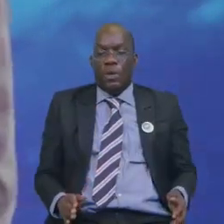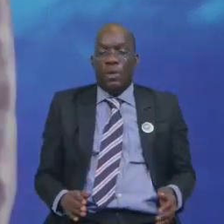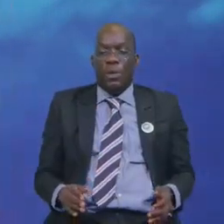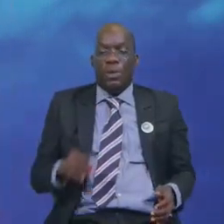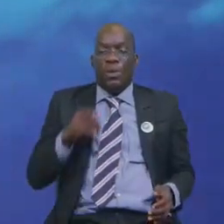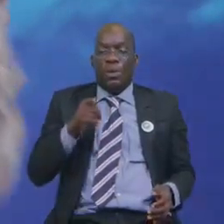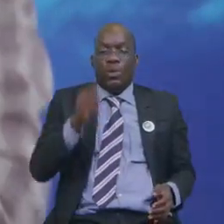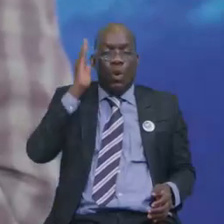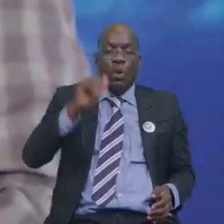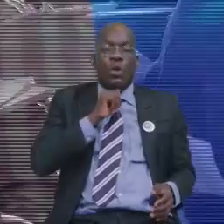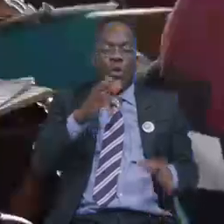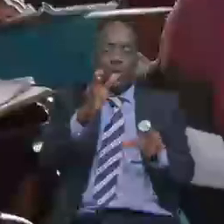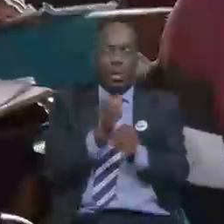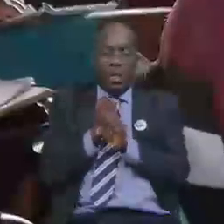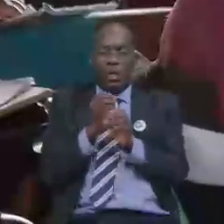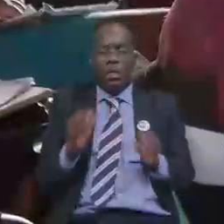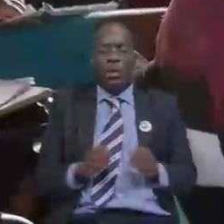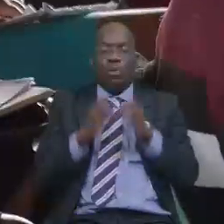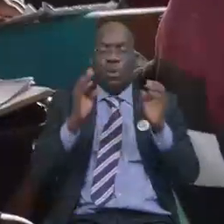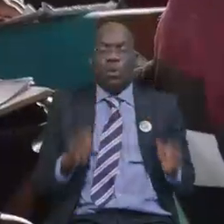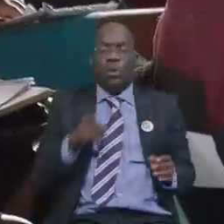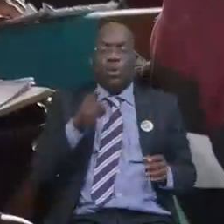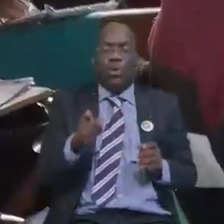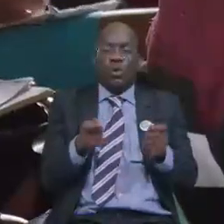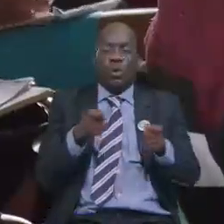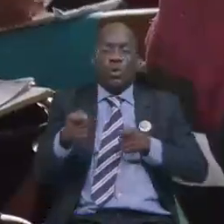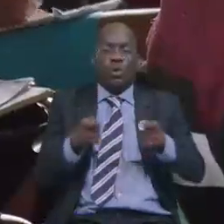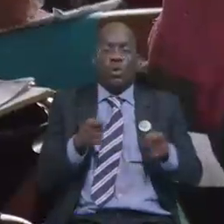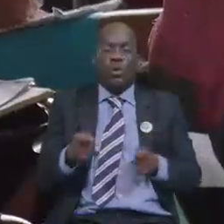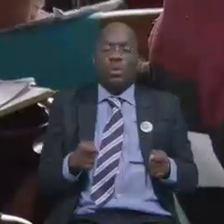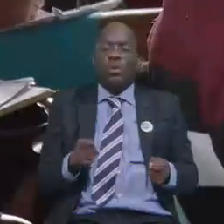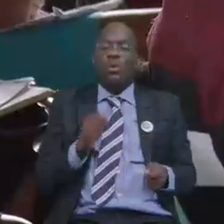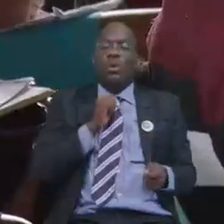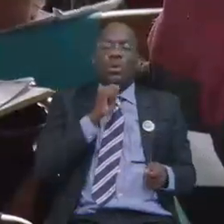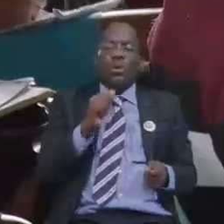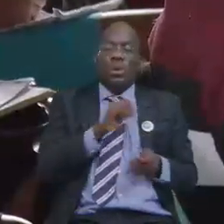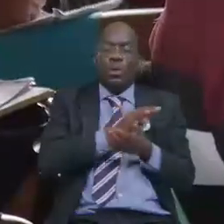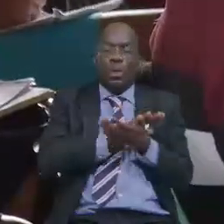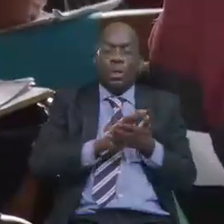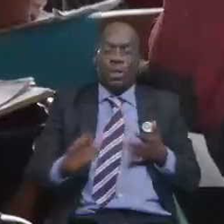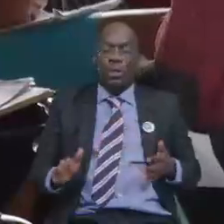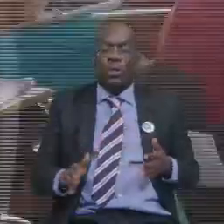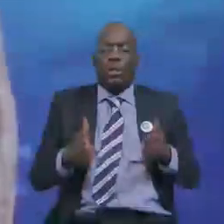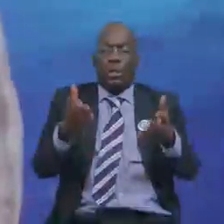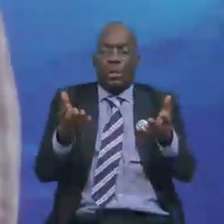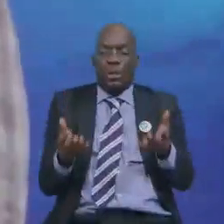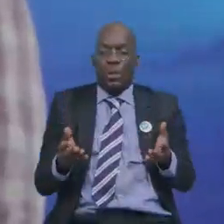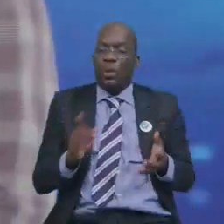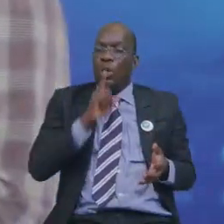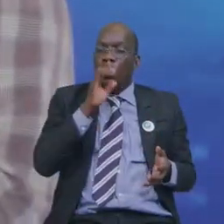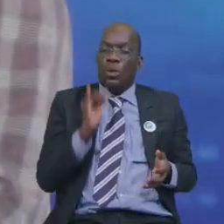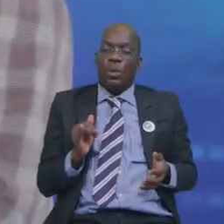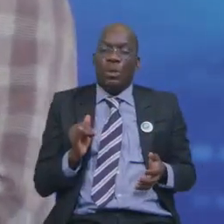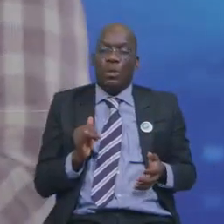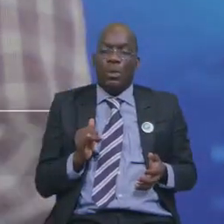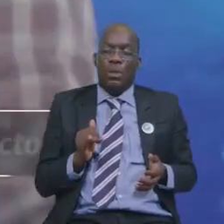going to achieve much. Therefore, you mortify unclean sensuality truthfully. Number three